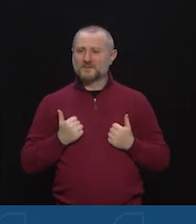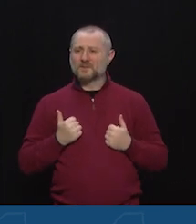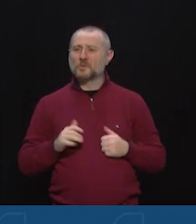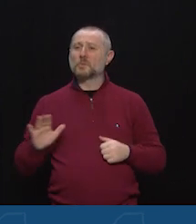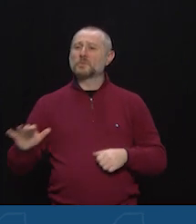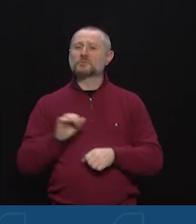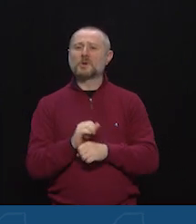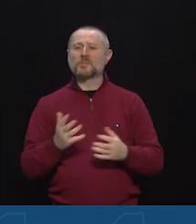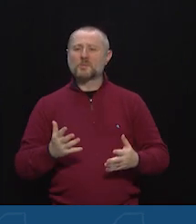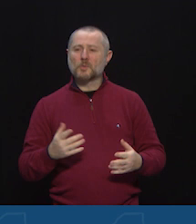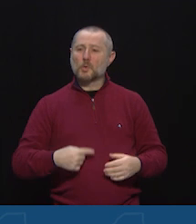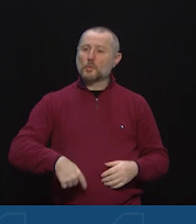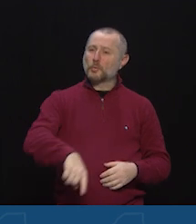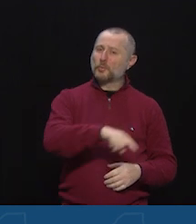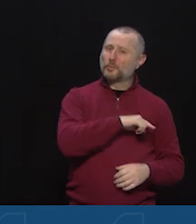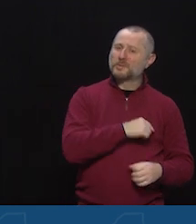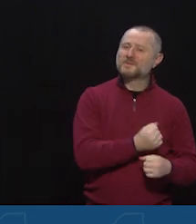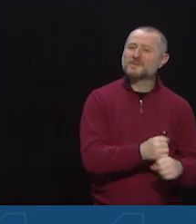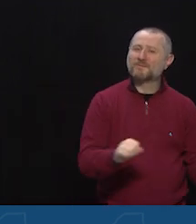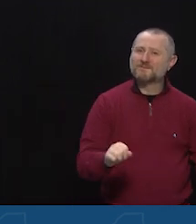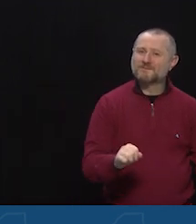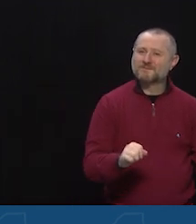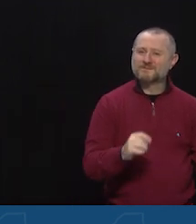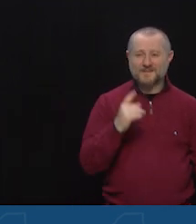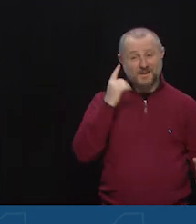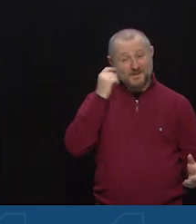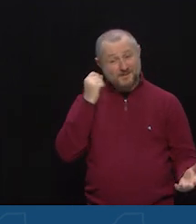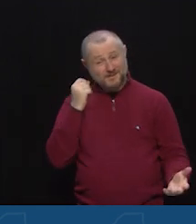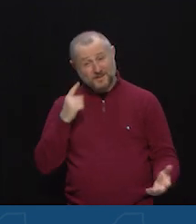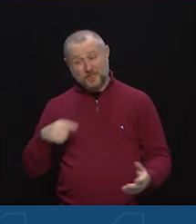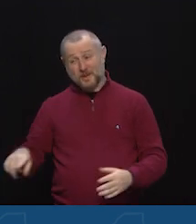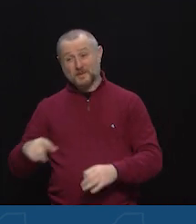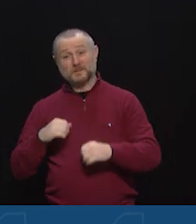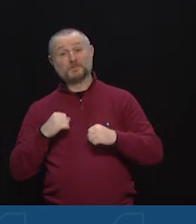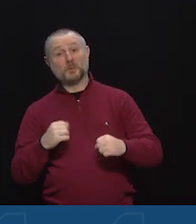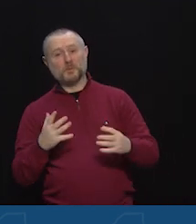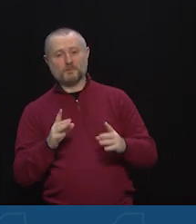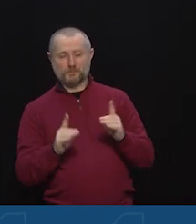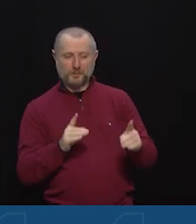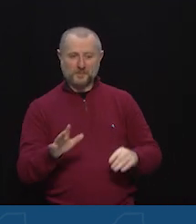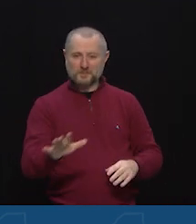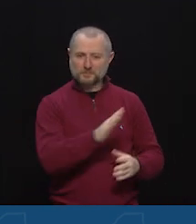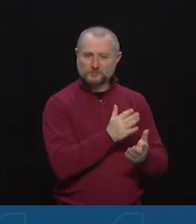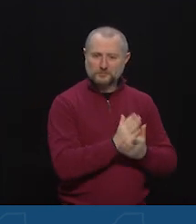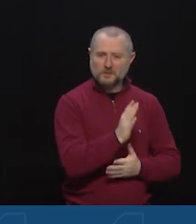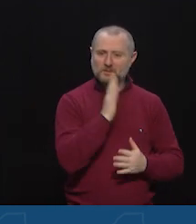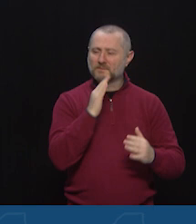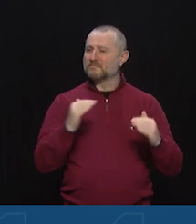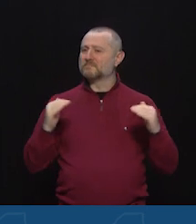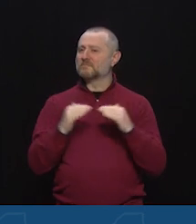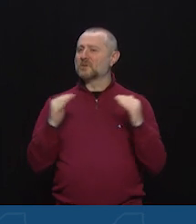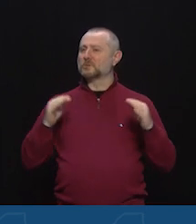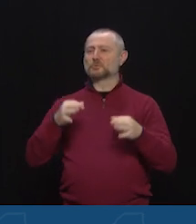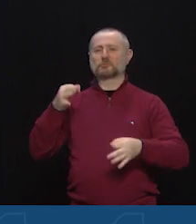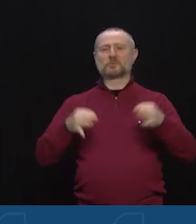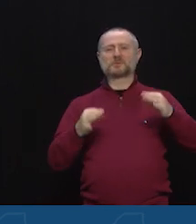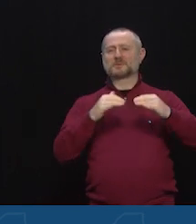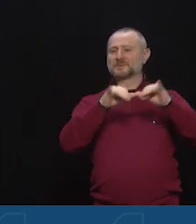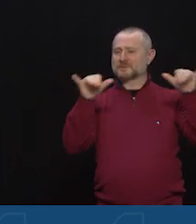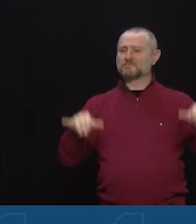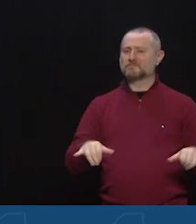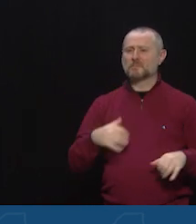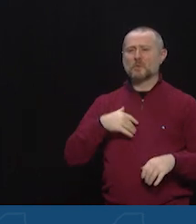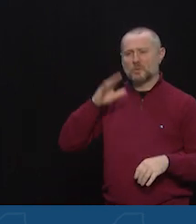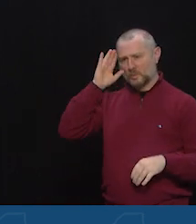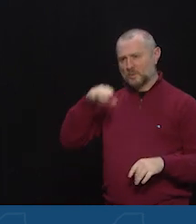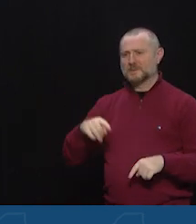And yes, we have to protect people's rights and ensure there's fairness and justice in the criminal justice system, and there's been shortcomings, and we need